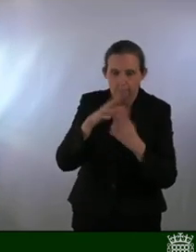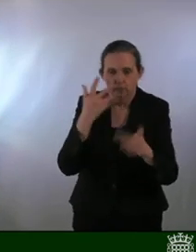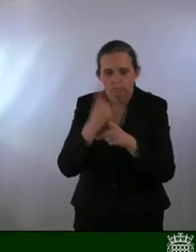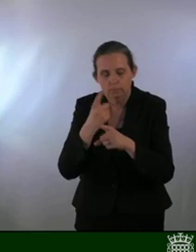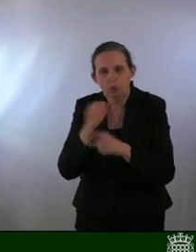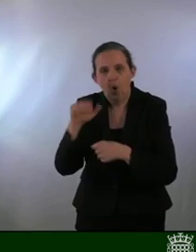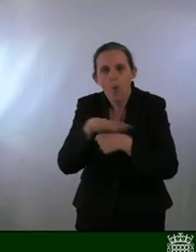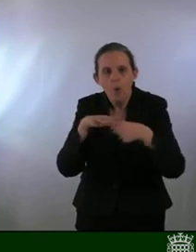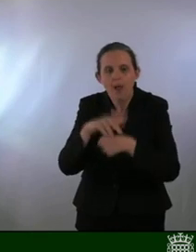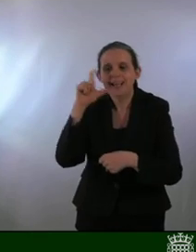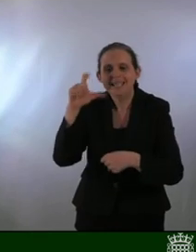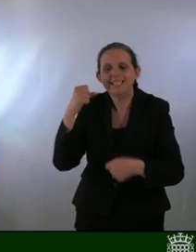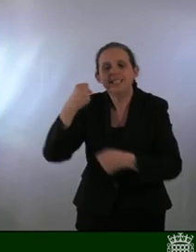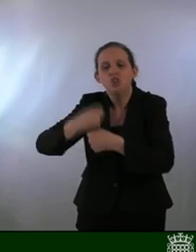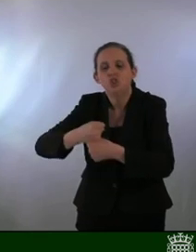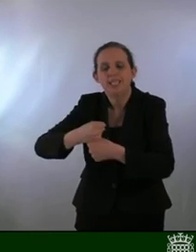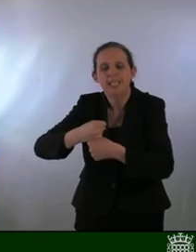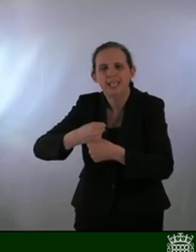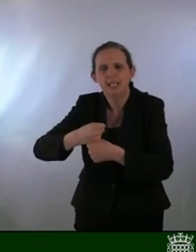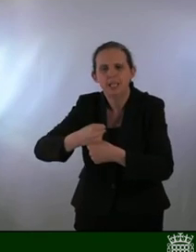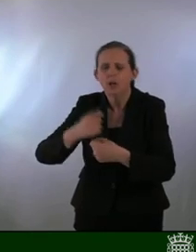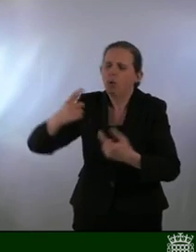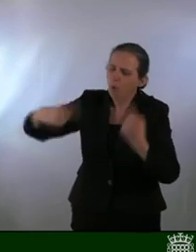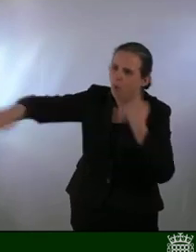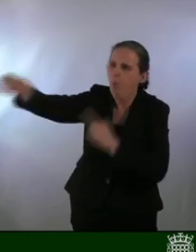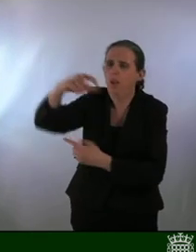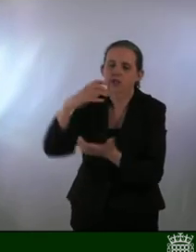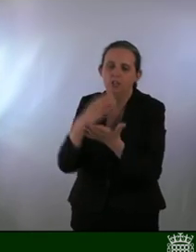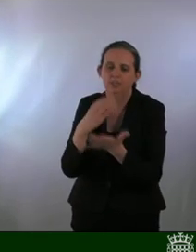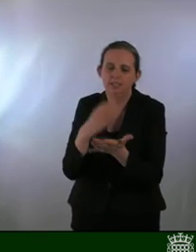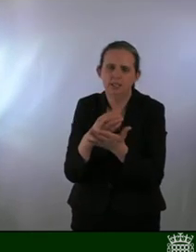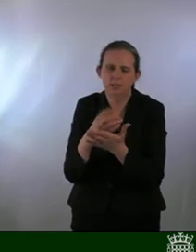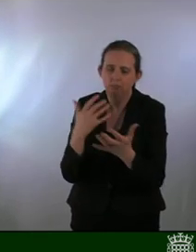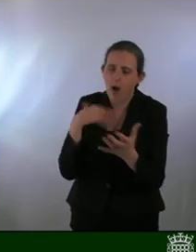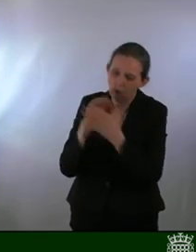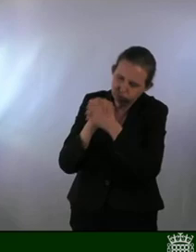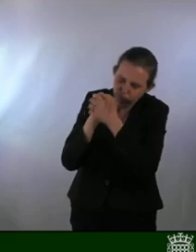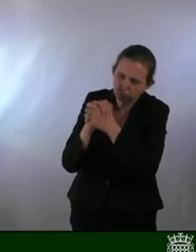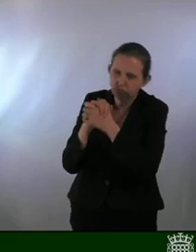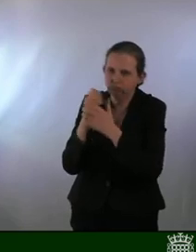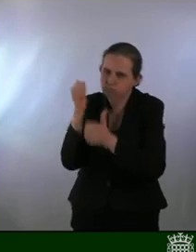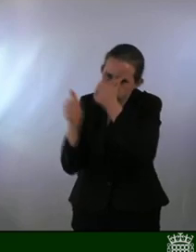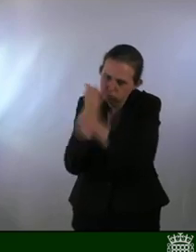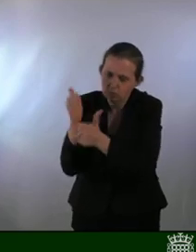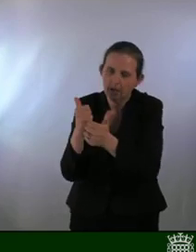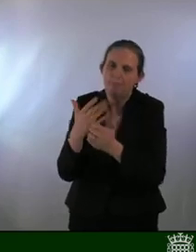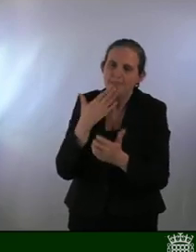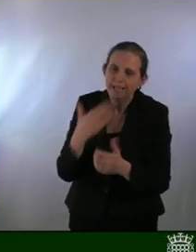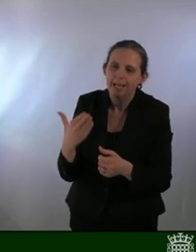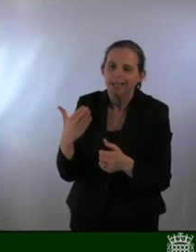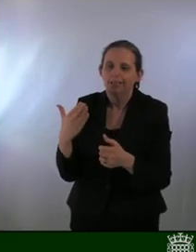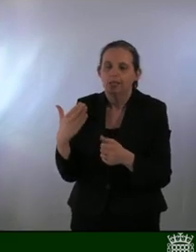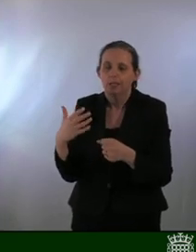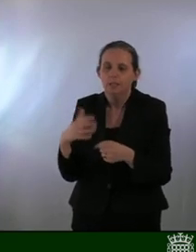extent that the charity, who I pay tribute to, can support the local effort, then